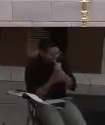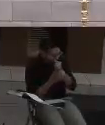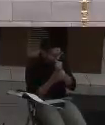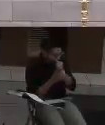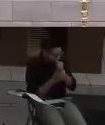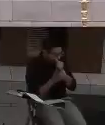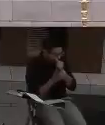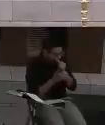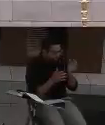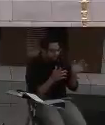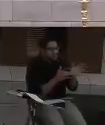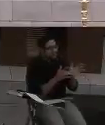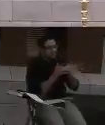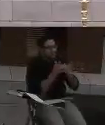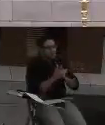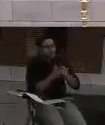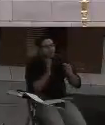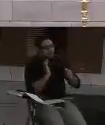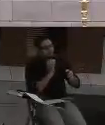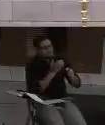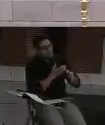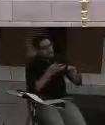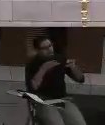Jesus is the way.